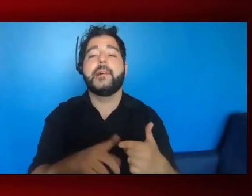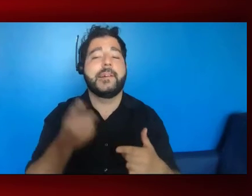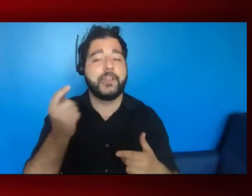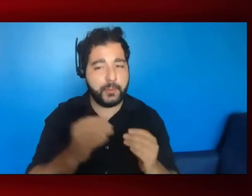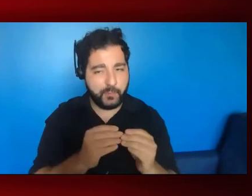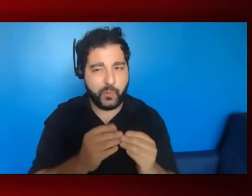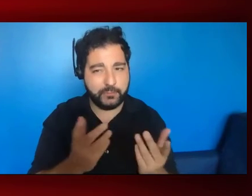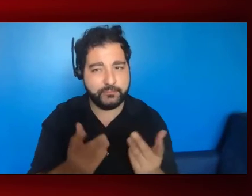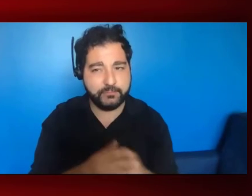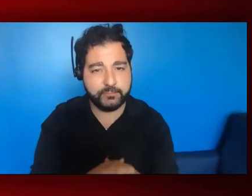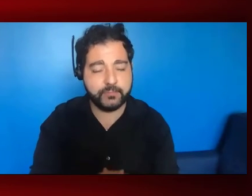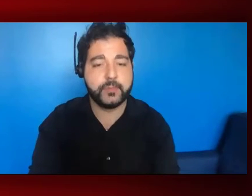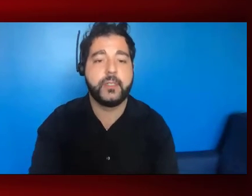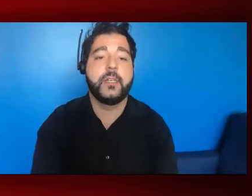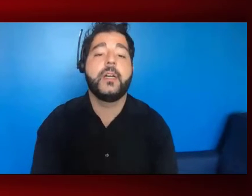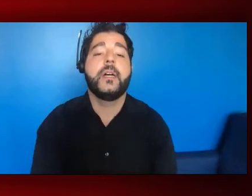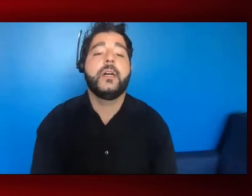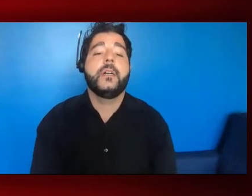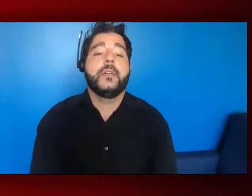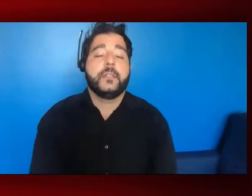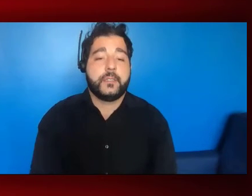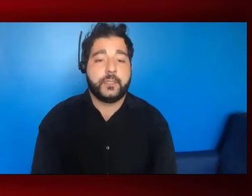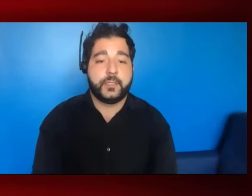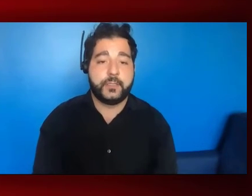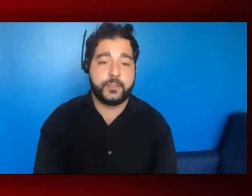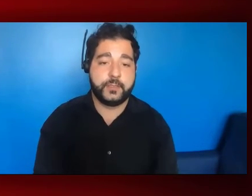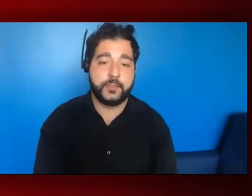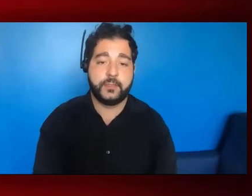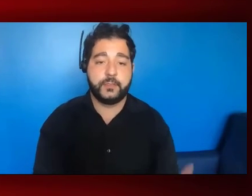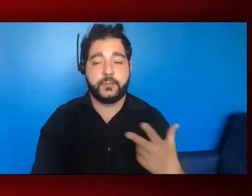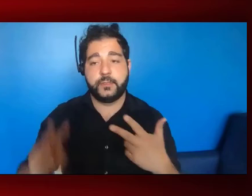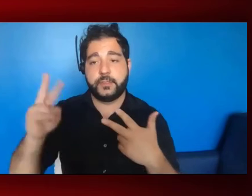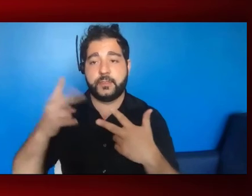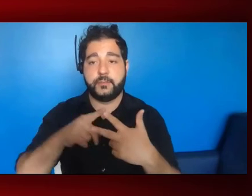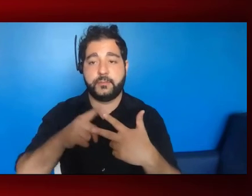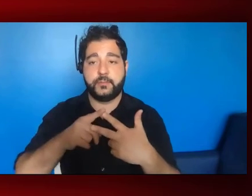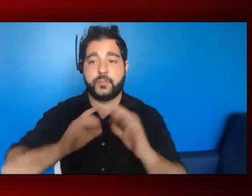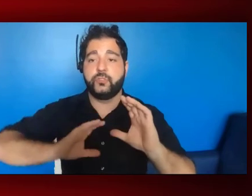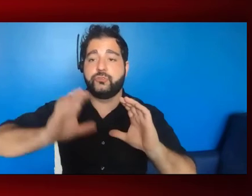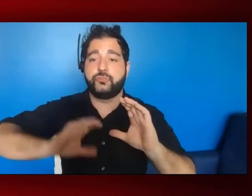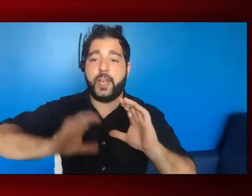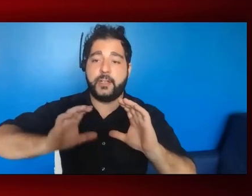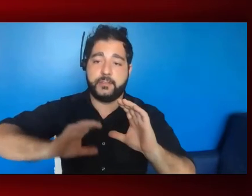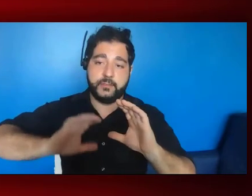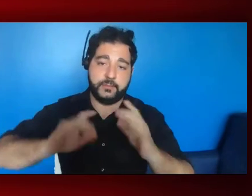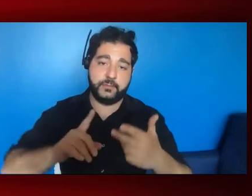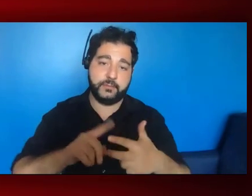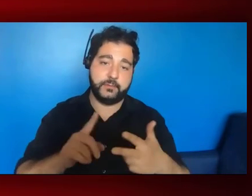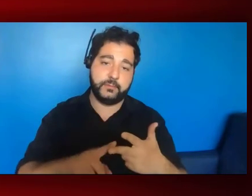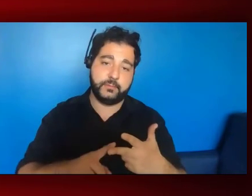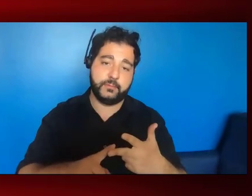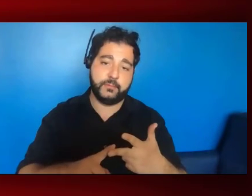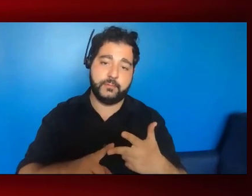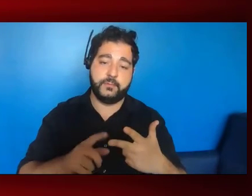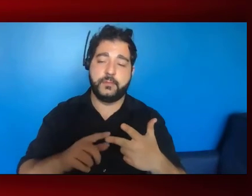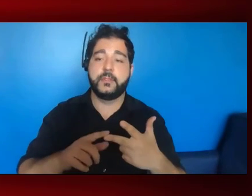than that's on your team because it's your entire state delegation. You can chat to one another. And you can